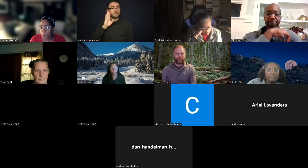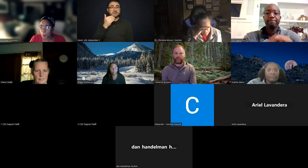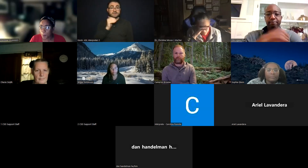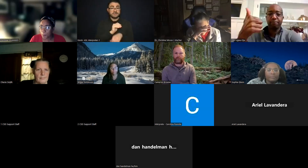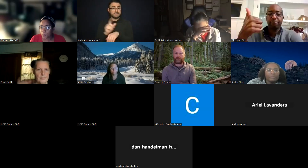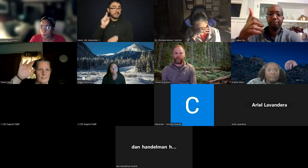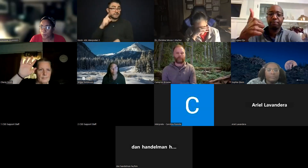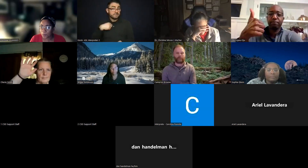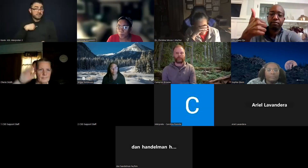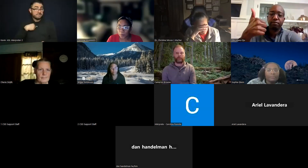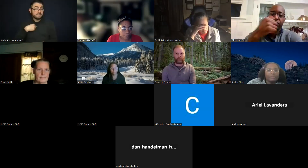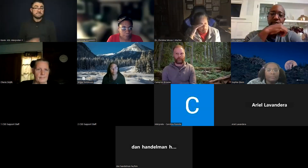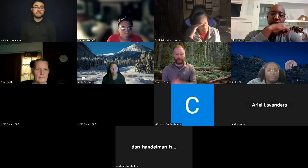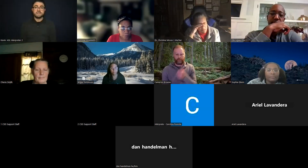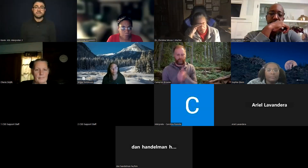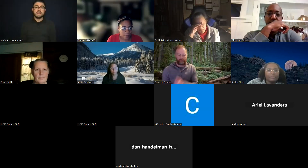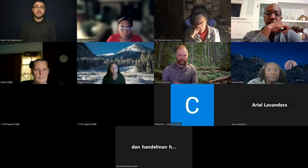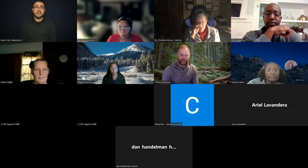raised. Good evening, thank you. Can everybody hear me?